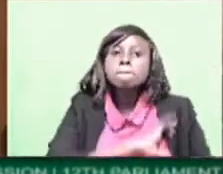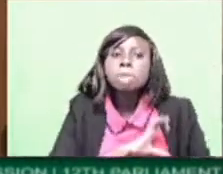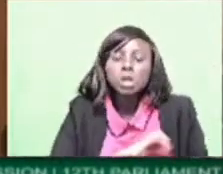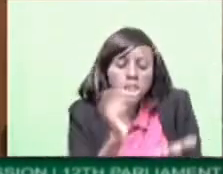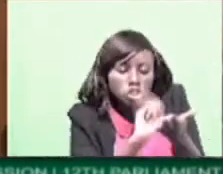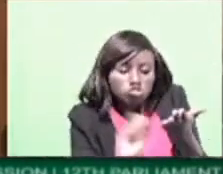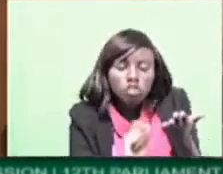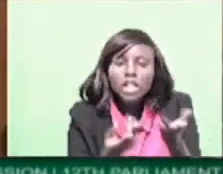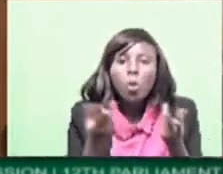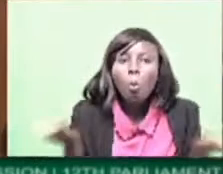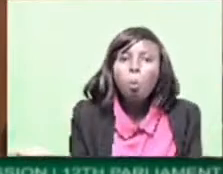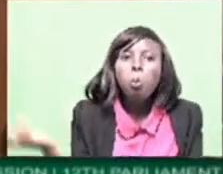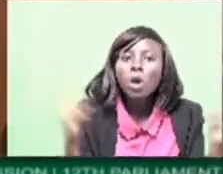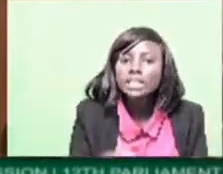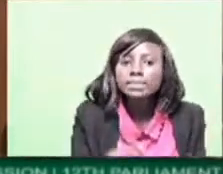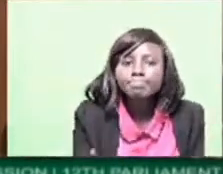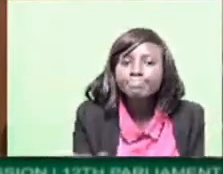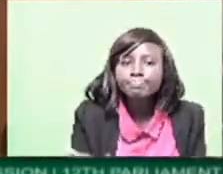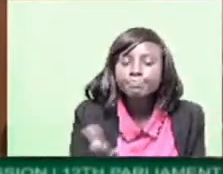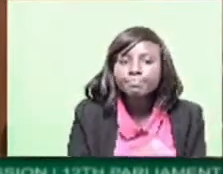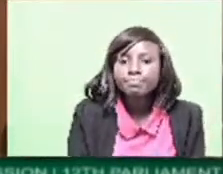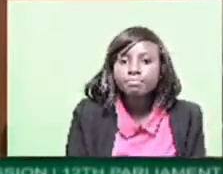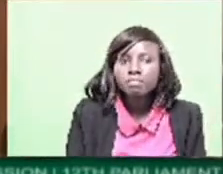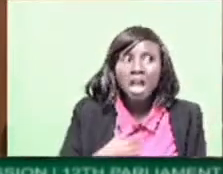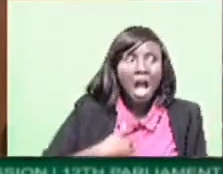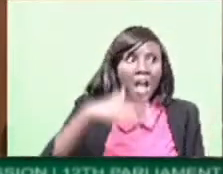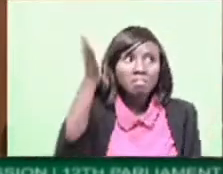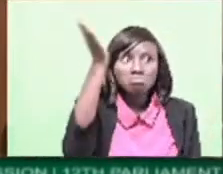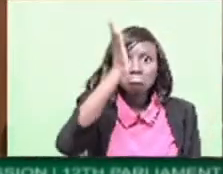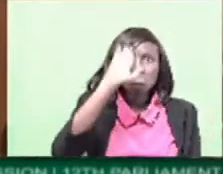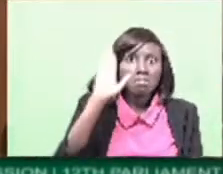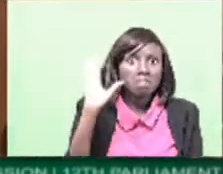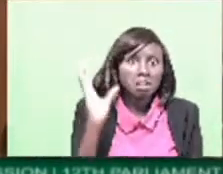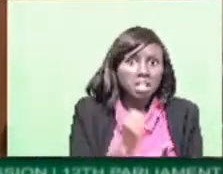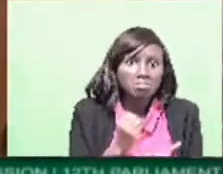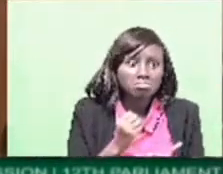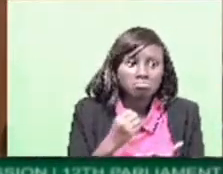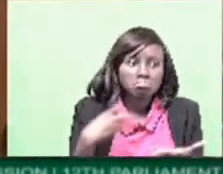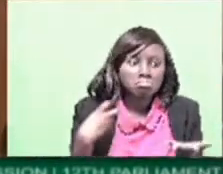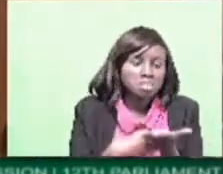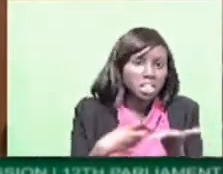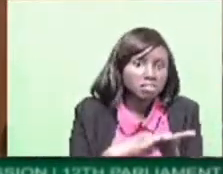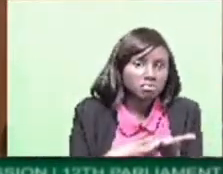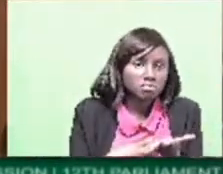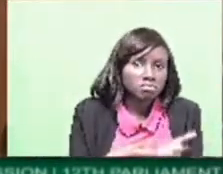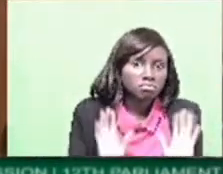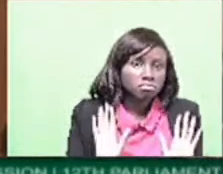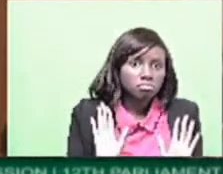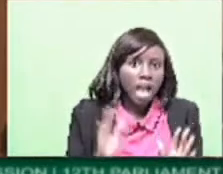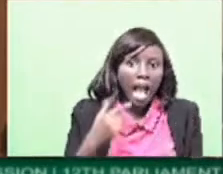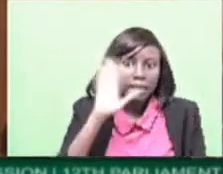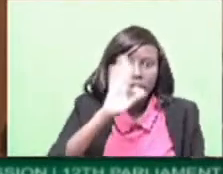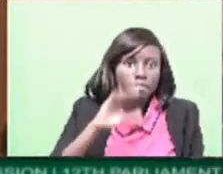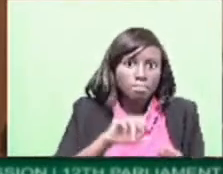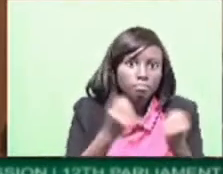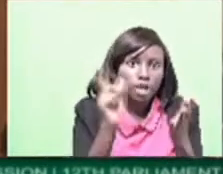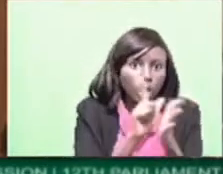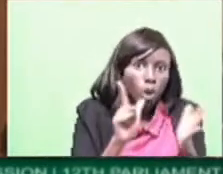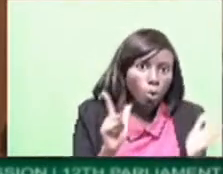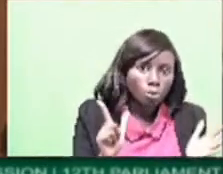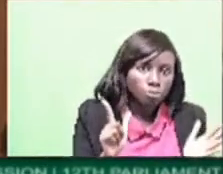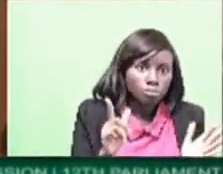And perhaps I've never received a ticket, a driving ticket either, Madam Speaker, so I don't know what the ticket looks